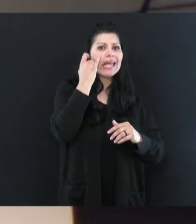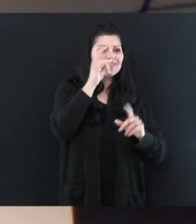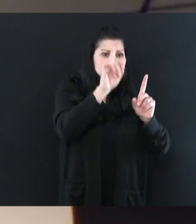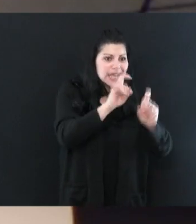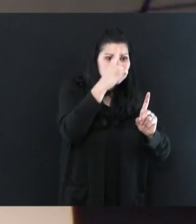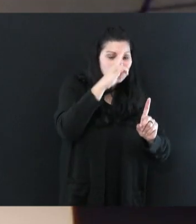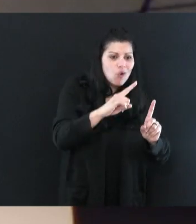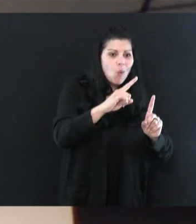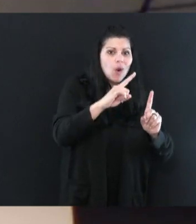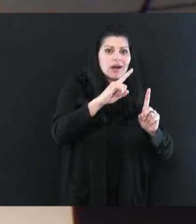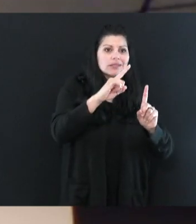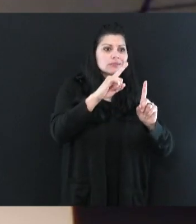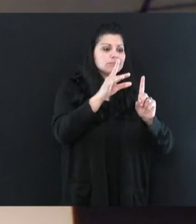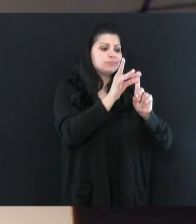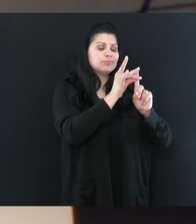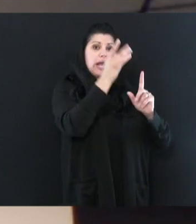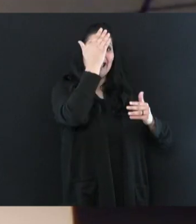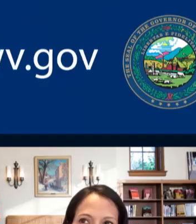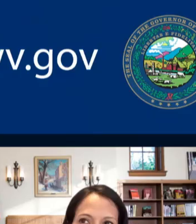sites? Thank you.